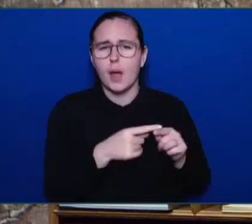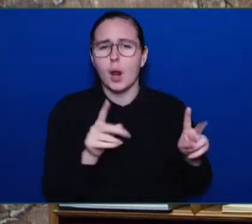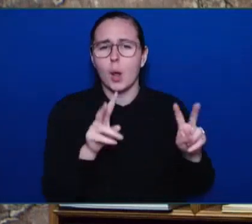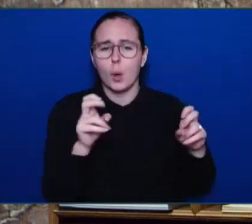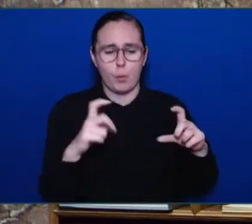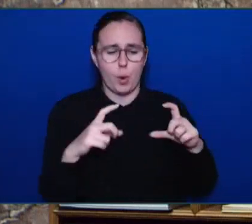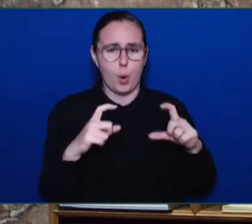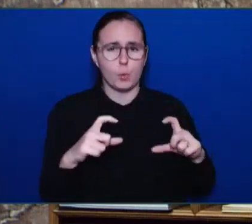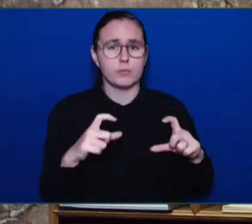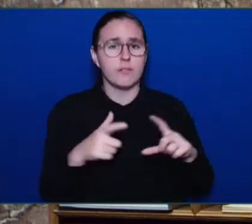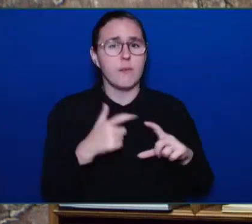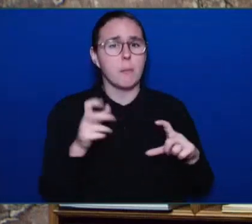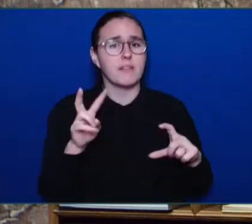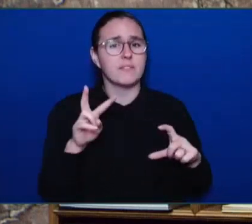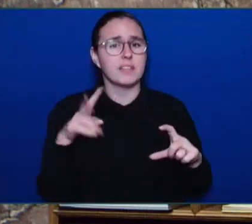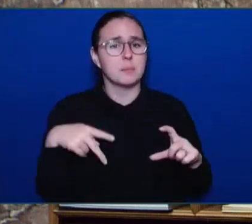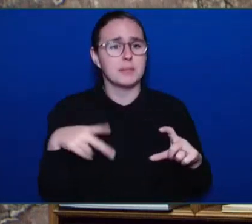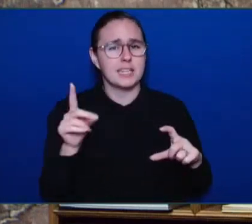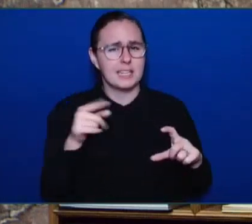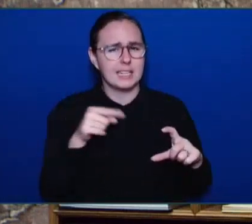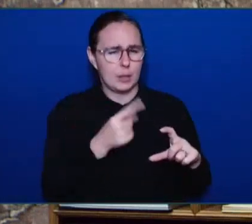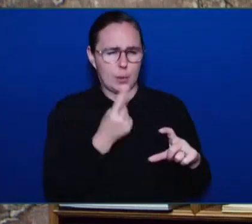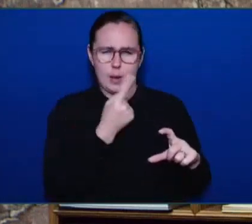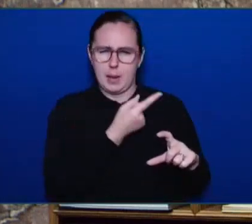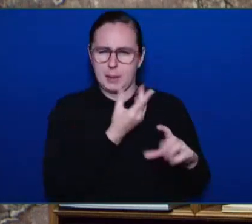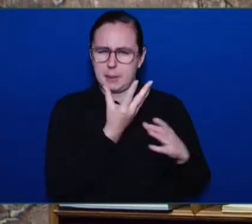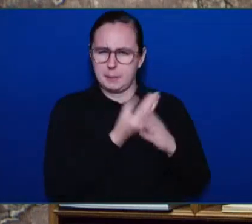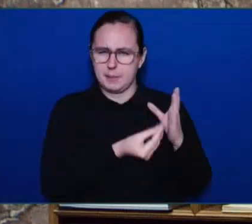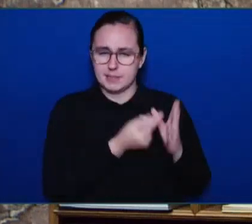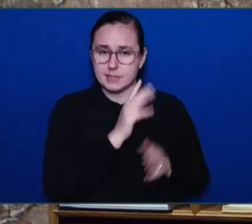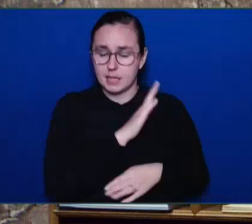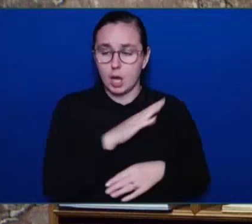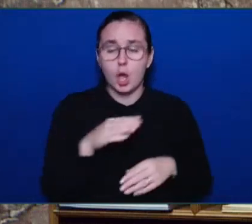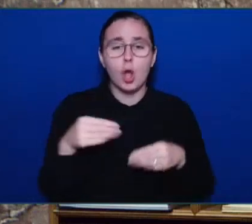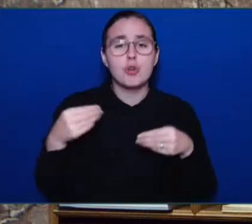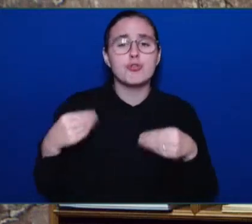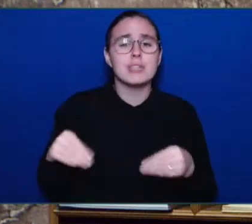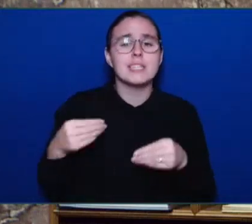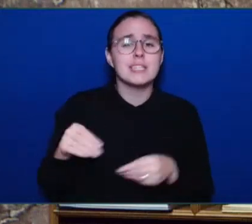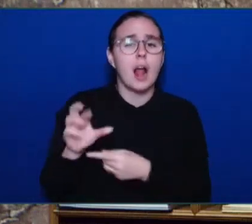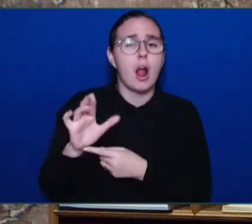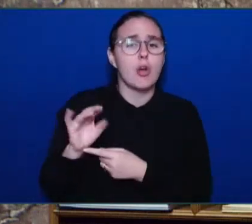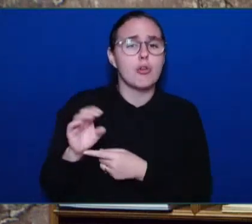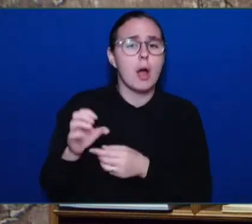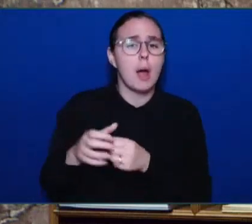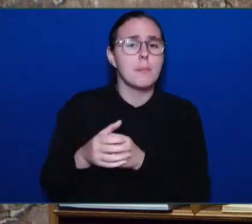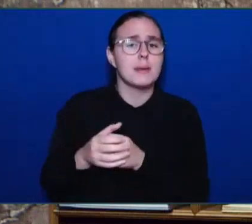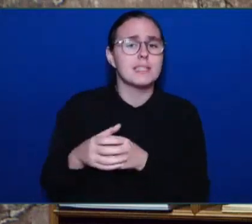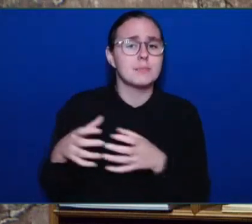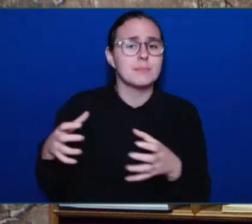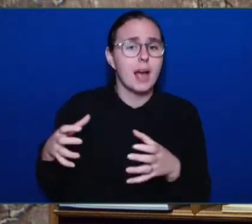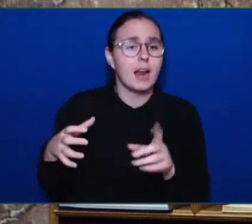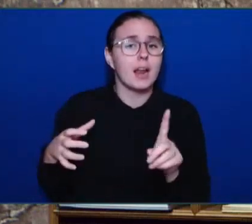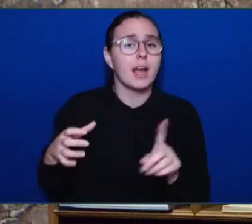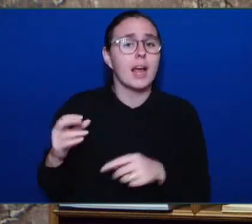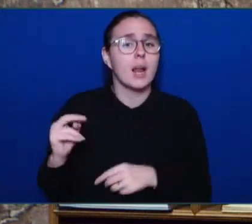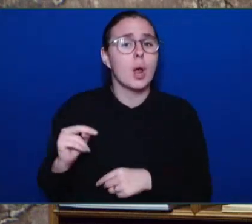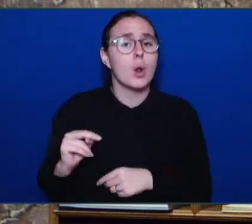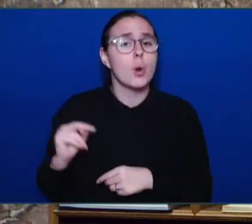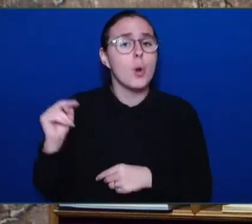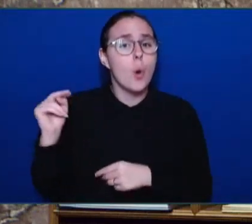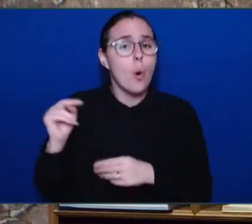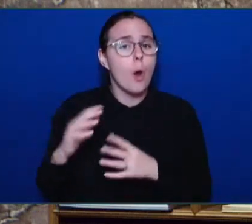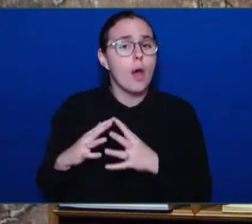Retail crime is growing in major cities throughout North America and in Vancouver. This isn't just a Vancouver problem. This is a problem